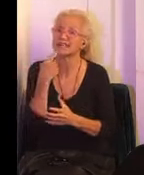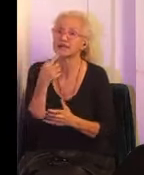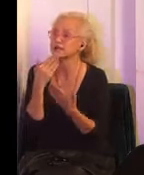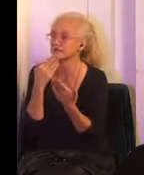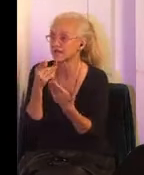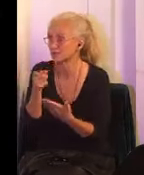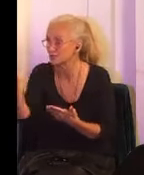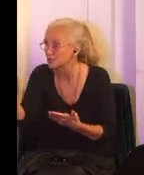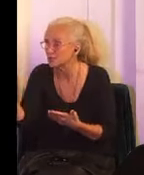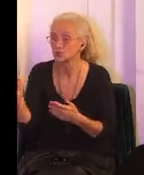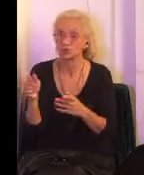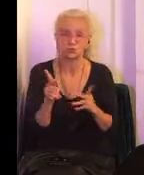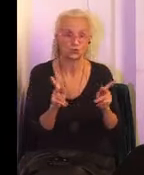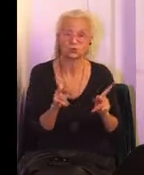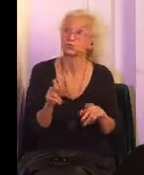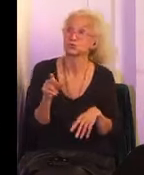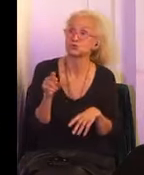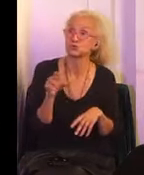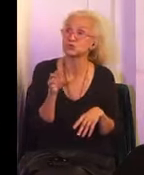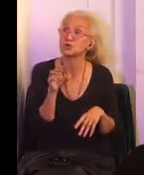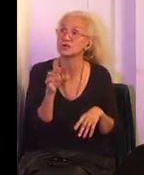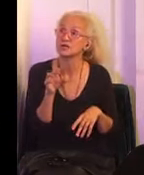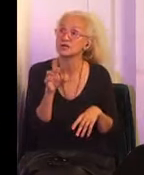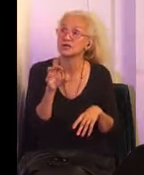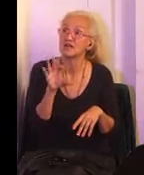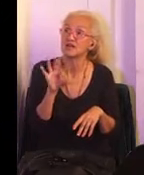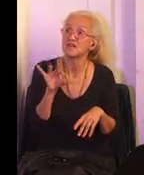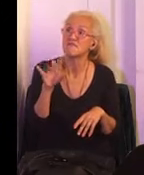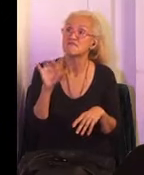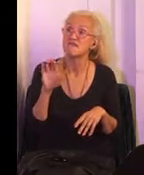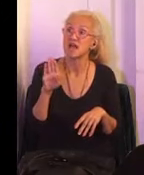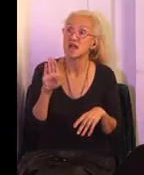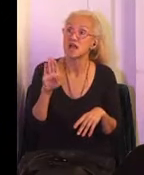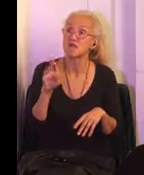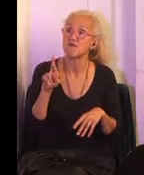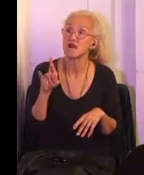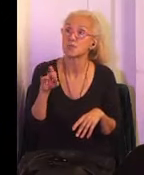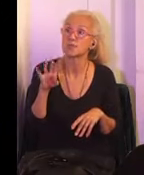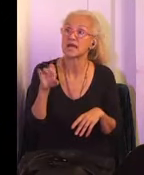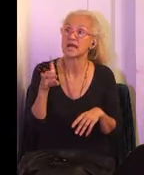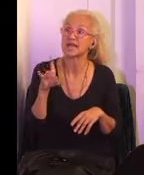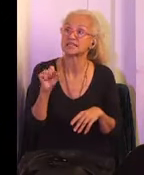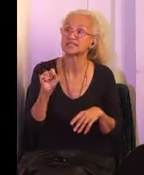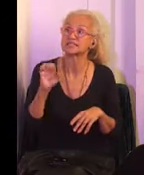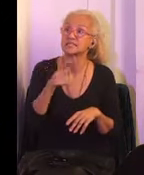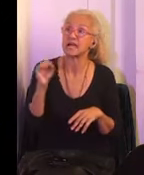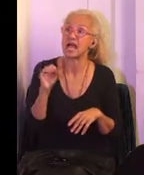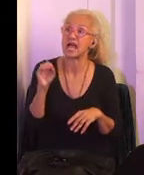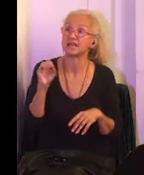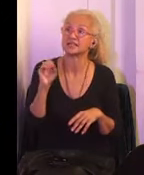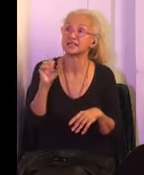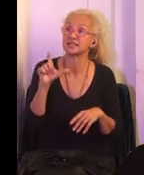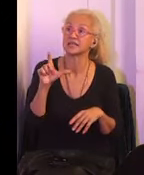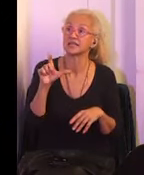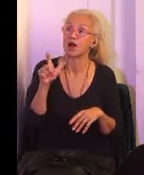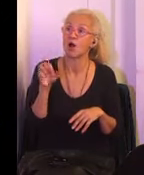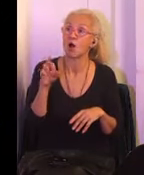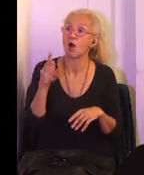thank you to Pam Fairbanks, Leah Fulham-Body, and Art Fisher, who have carried